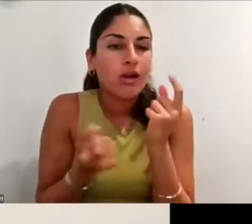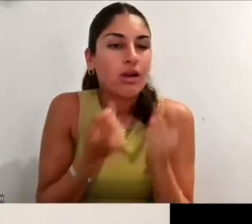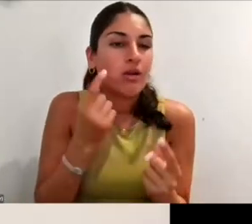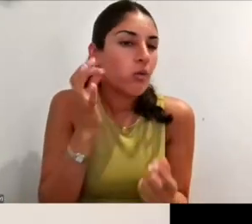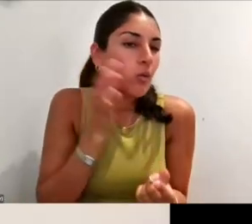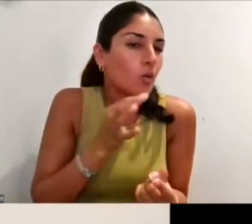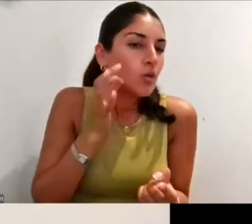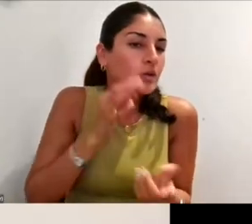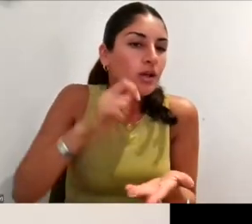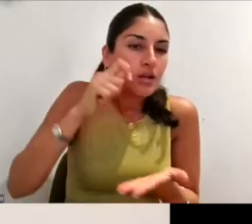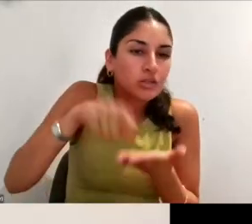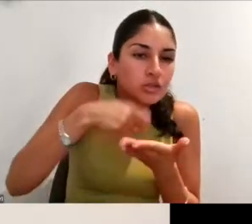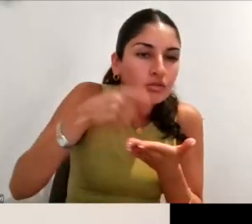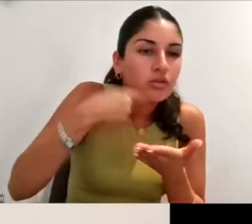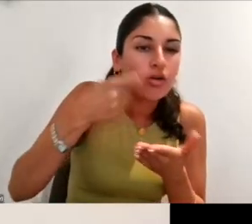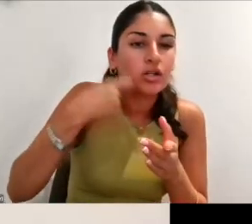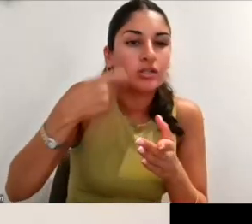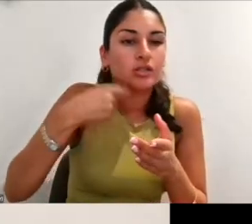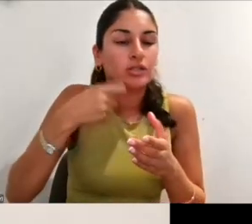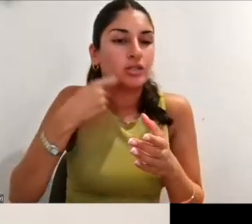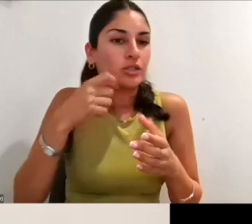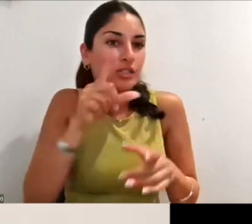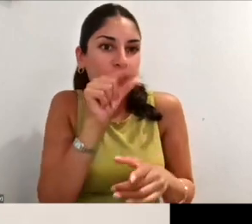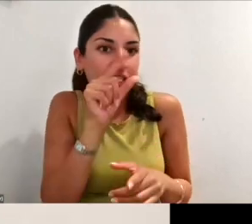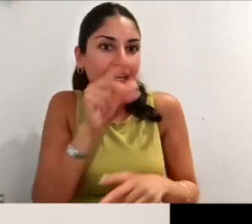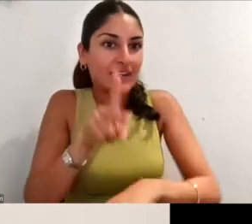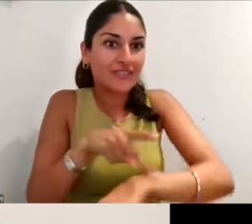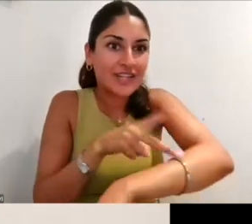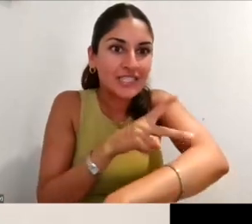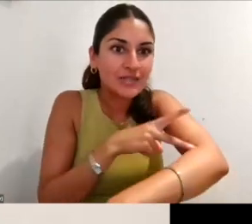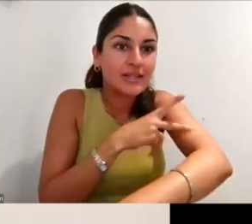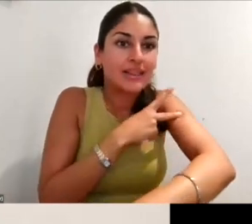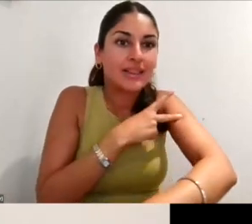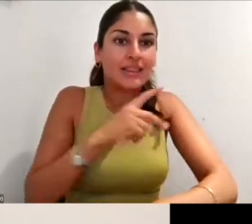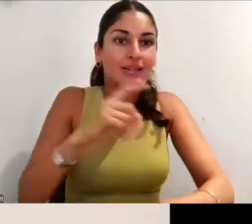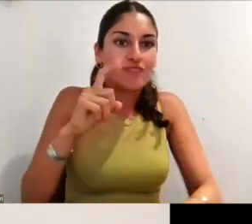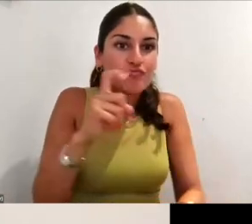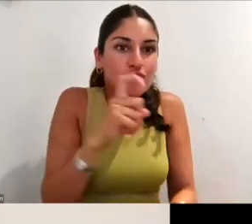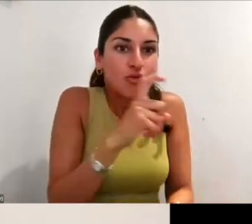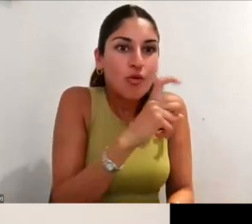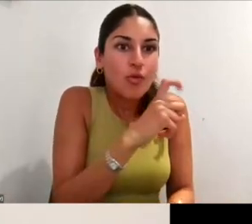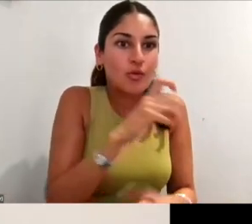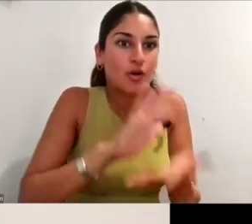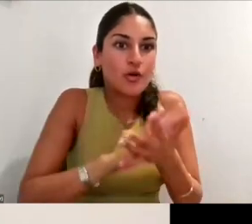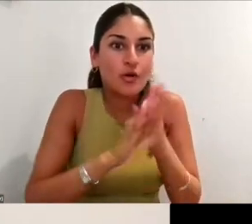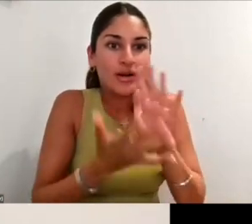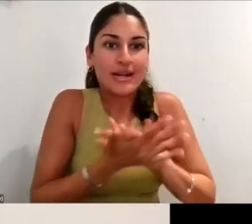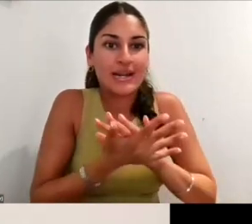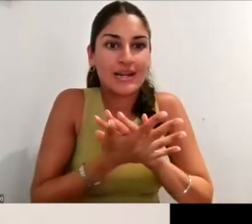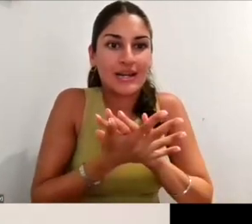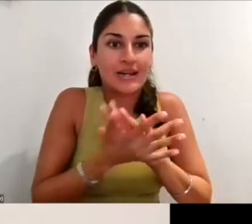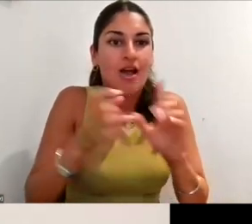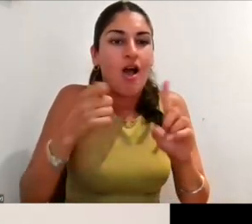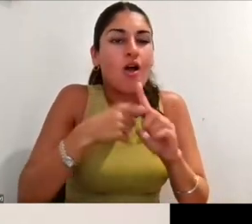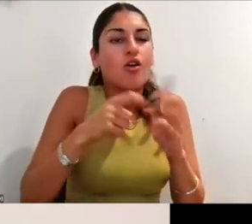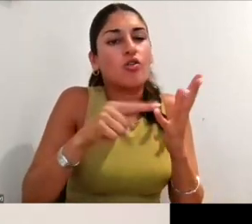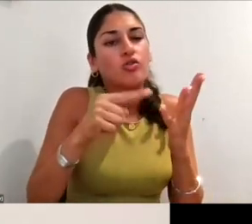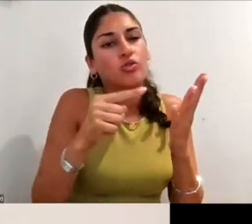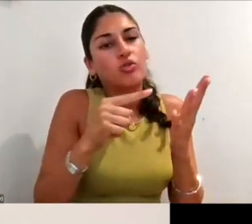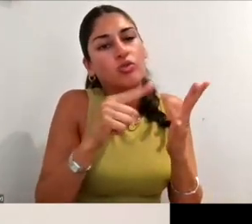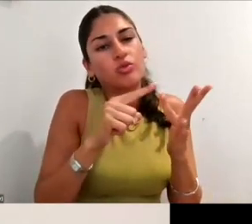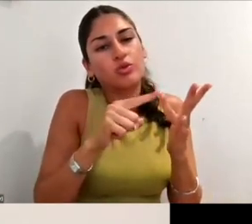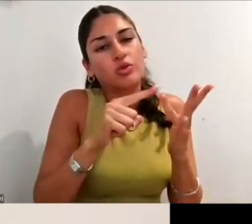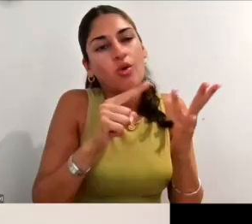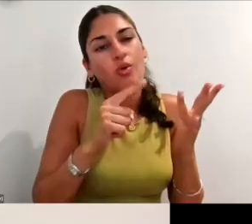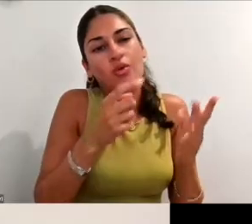Fresh curd and treacle, bananas, chicken, vegetable and fish, buns, mutton rolls, prawn vade, kotu roti. I love